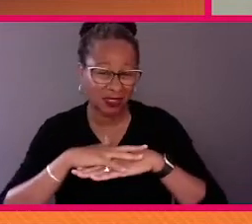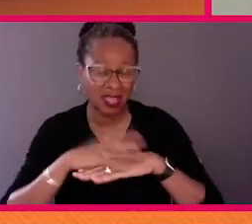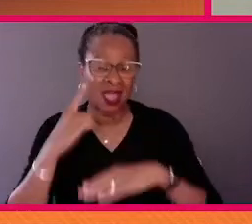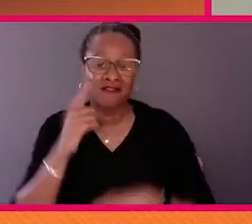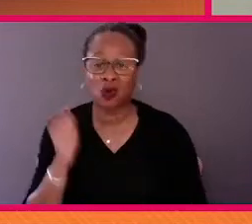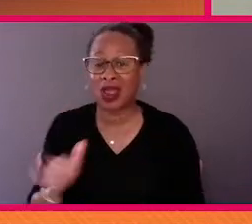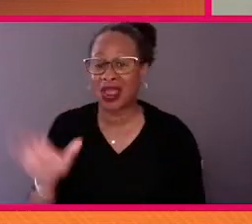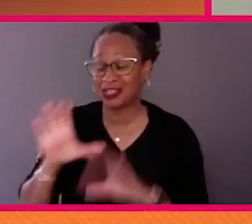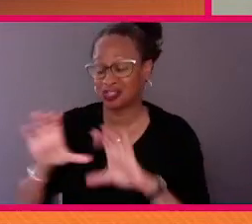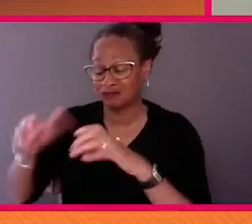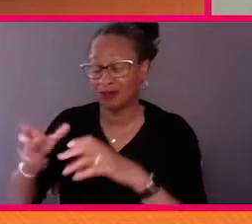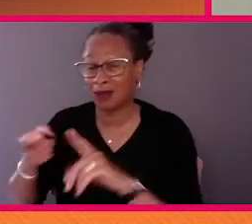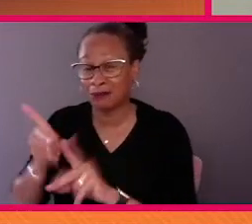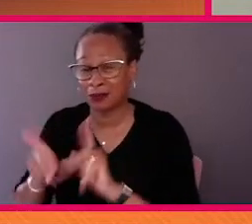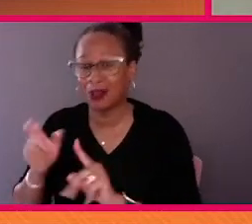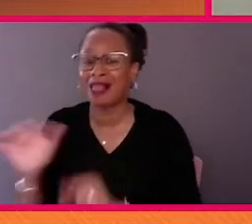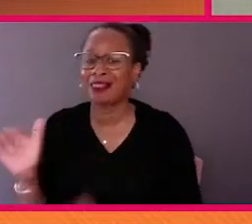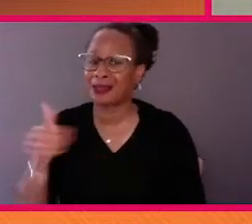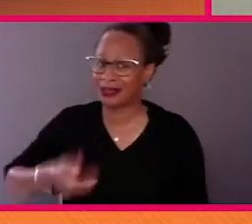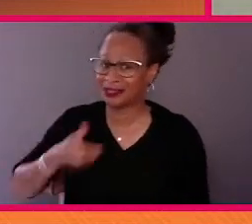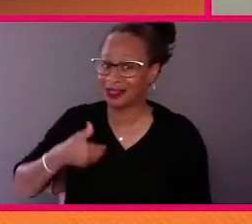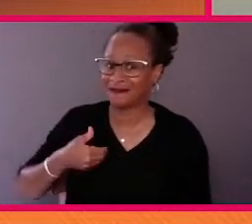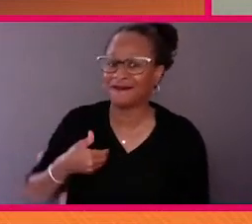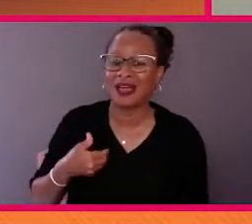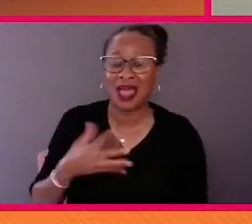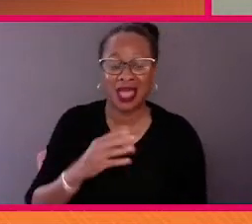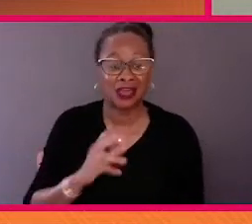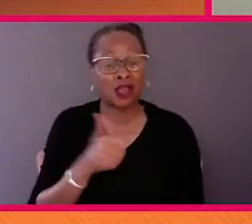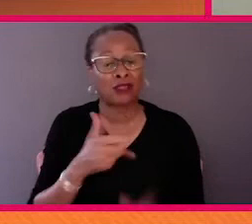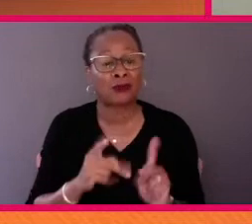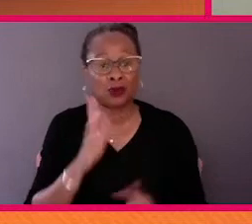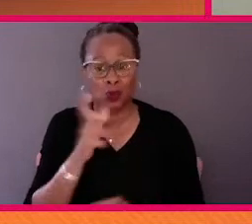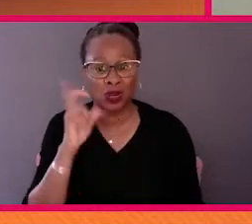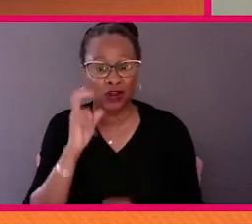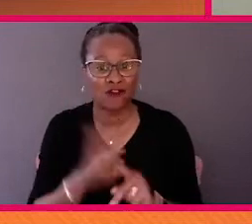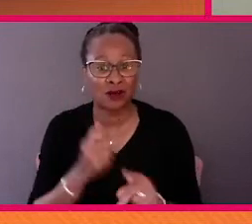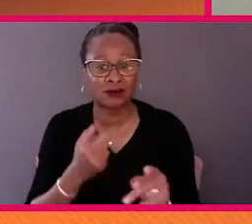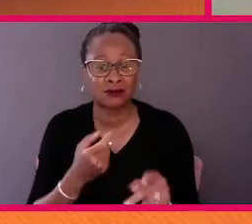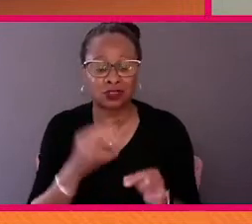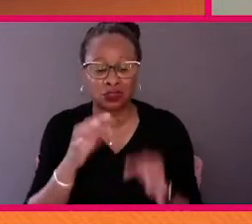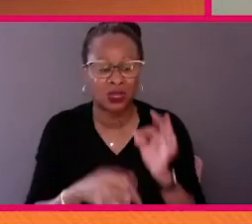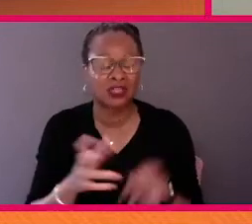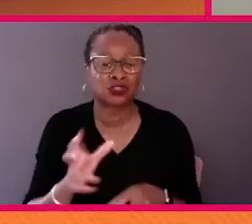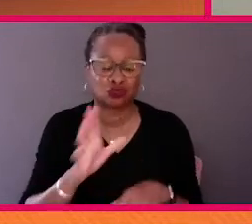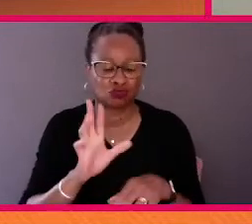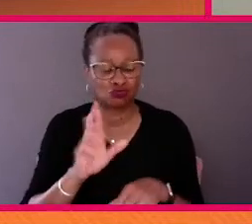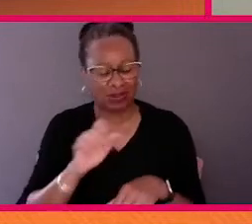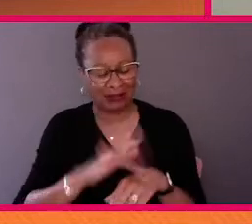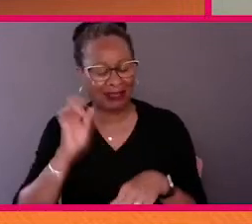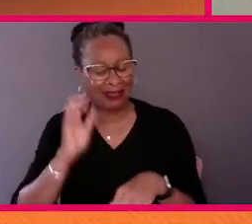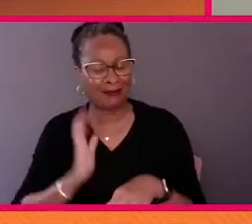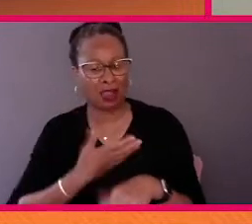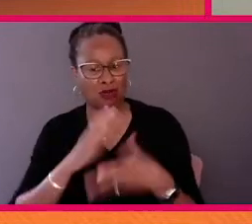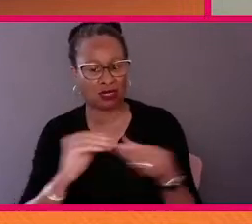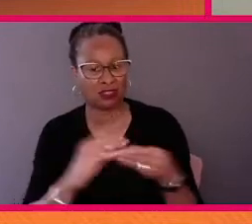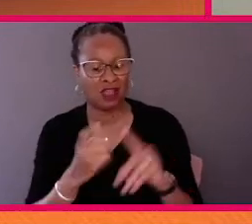diasporic folks like me, and those who you're going to be hearing from soon, to reclaim our narratives from that of model minority